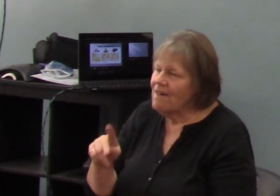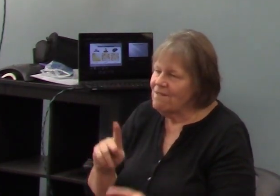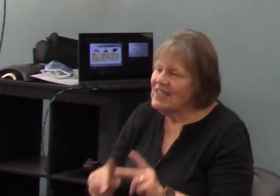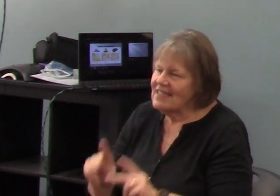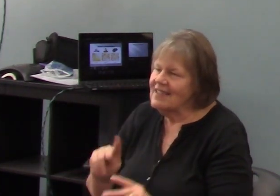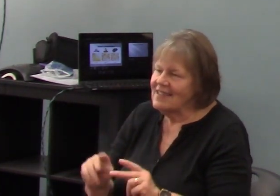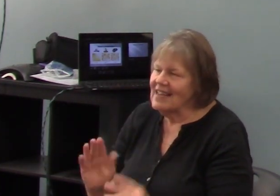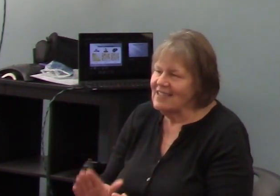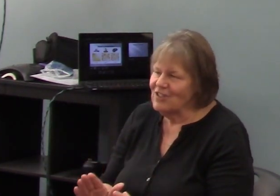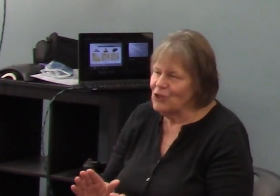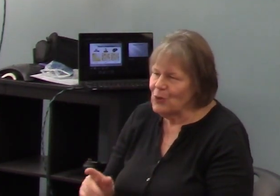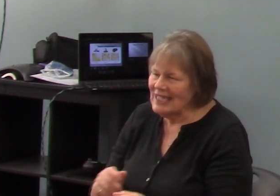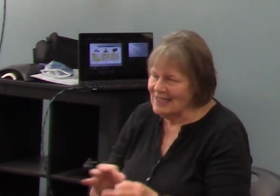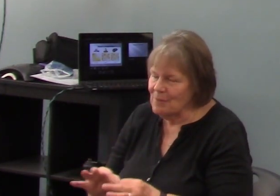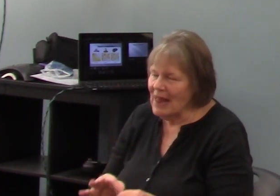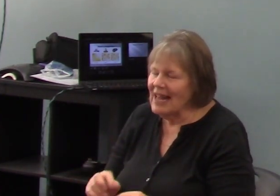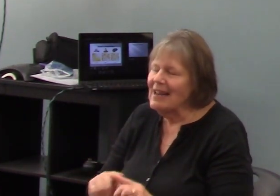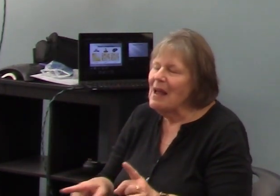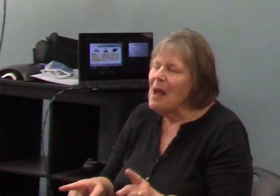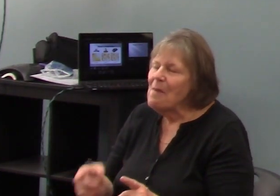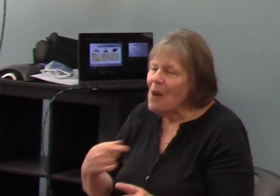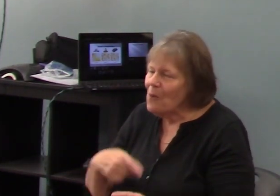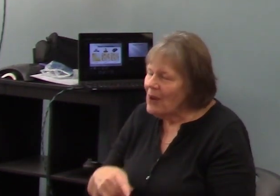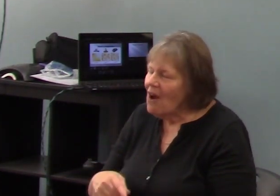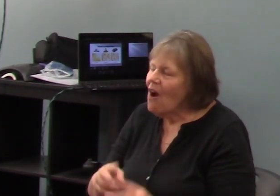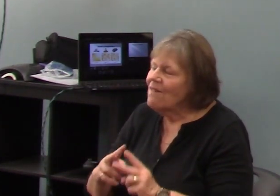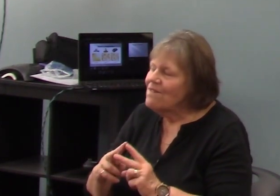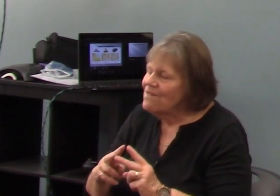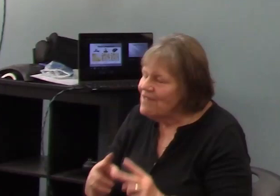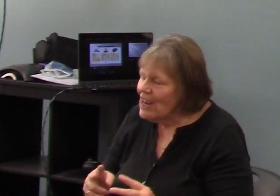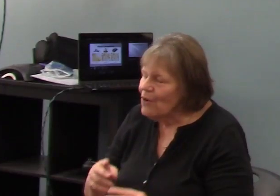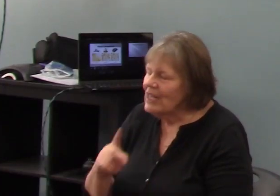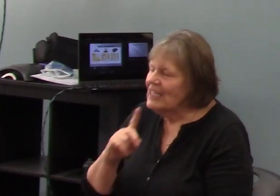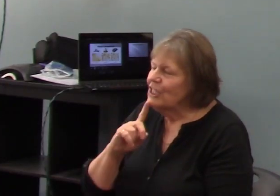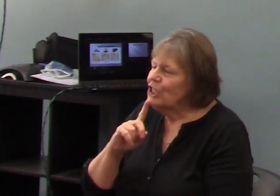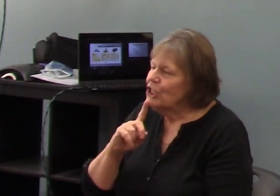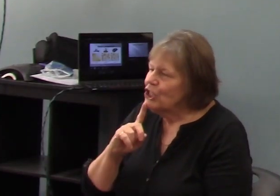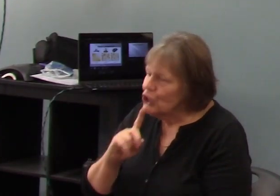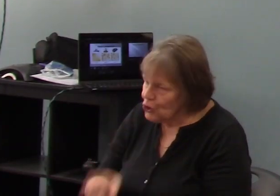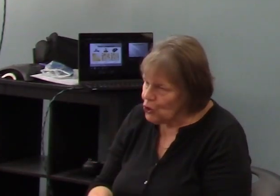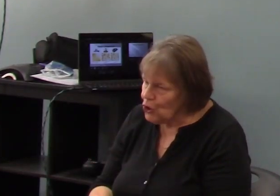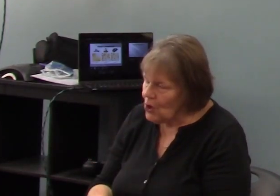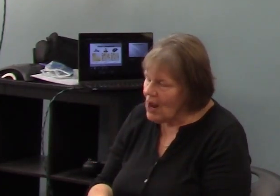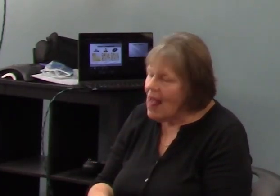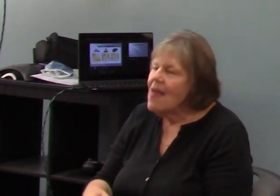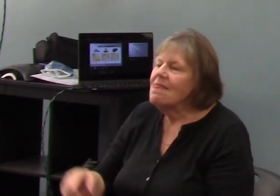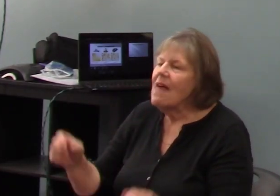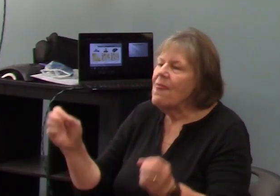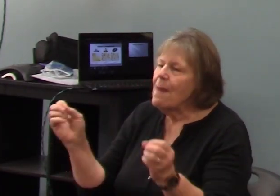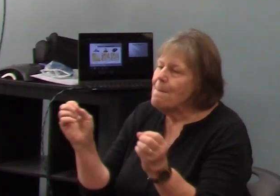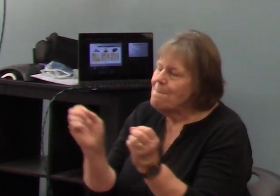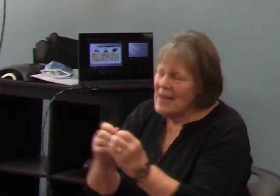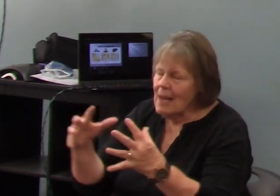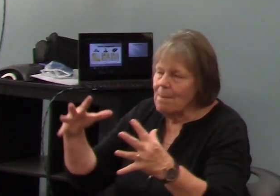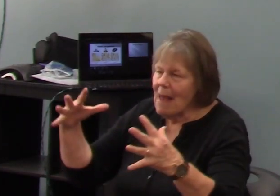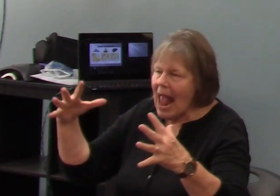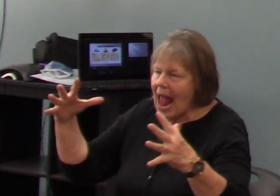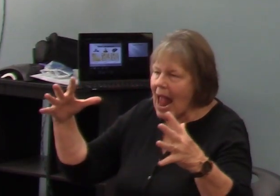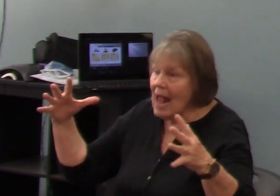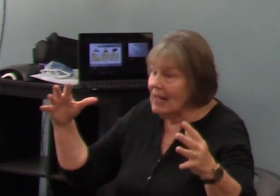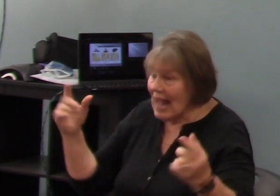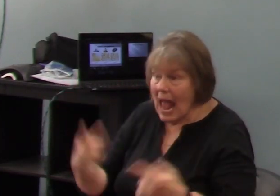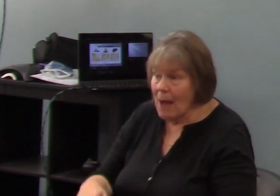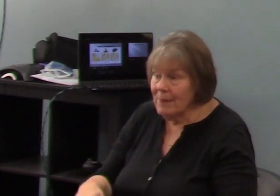But we're very certain the Big Bang happened. That's what I'm trying to point out here. We can actually see the explosion